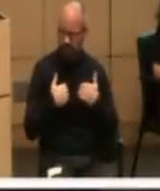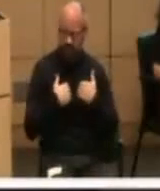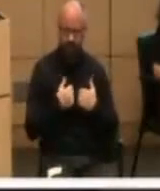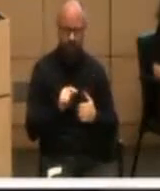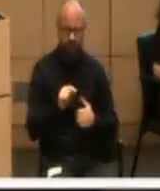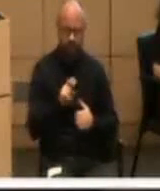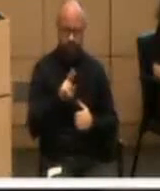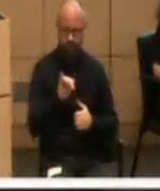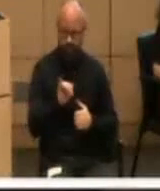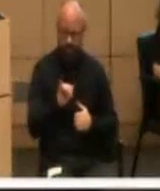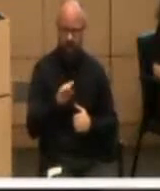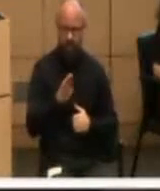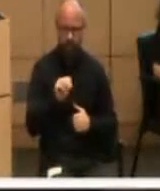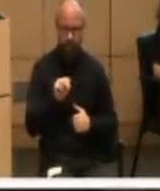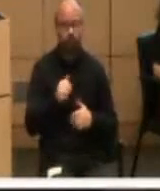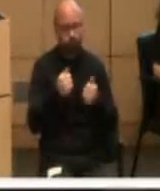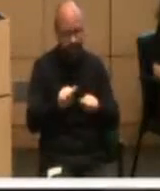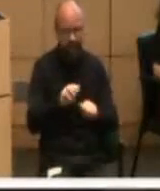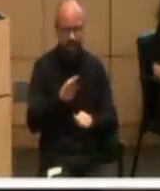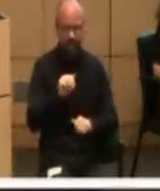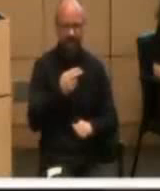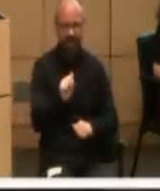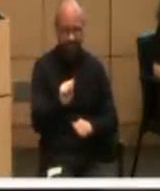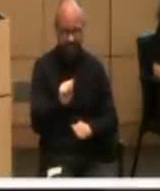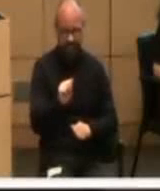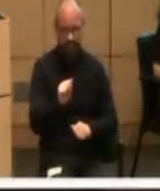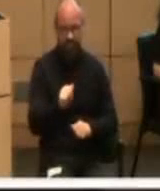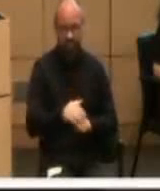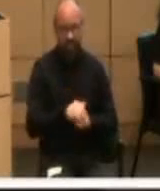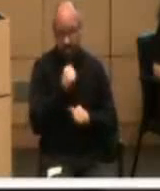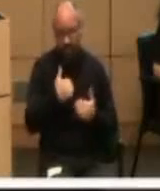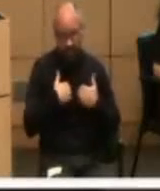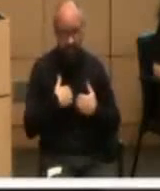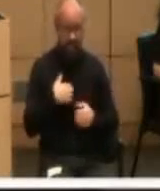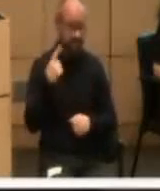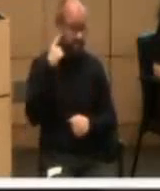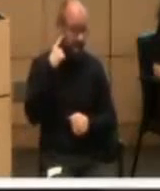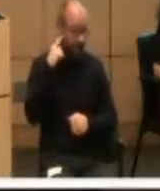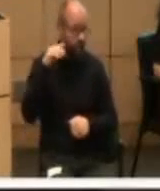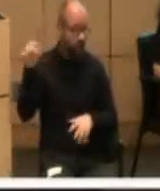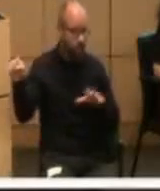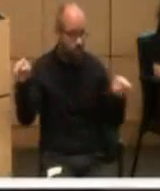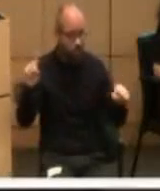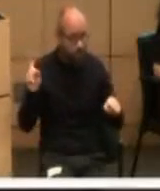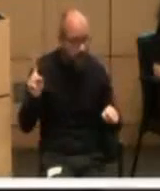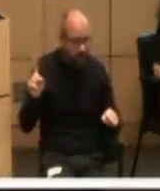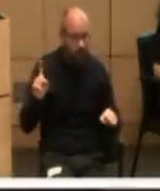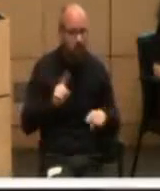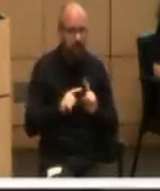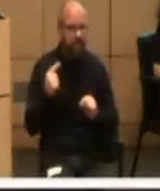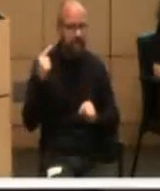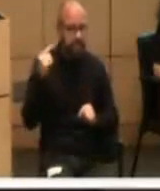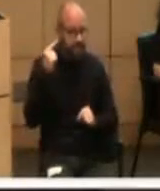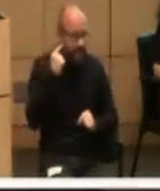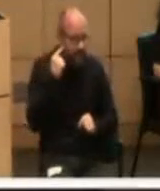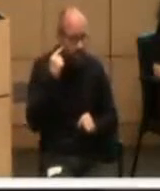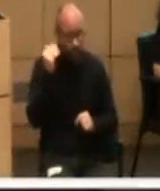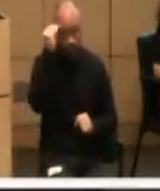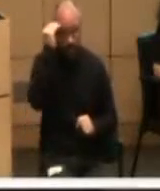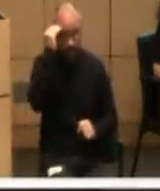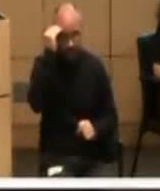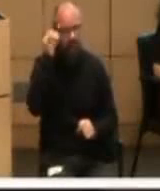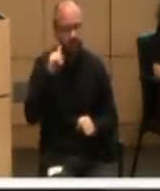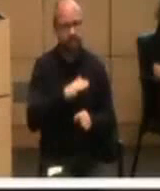any sound localization, but it seems like having that sound awareness may be enough. And it's kind of one of those